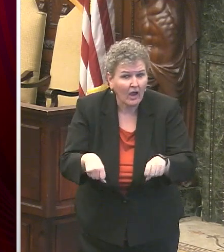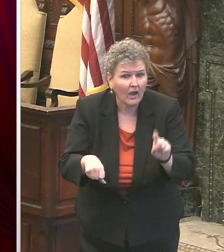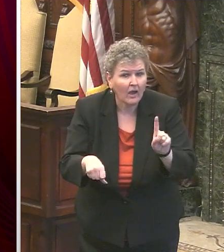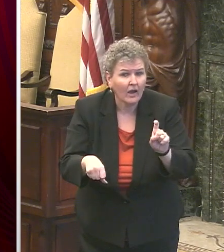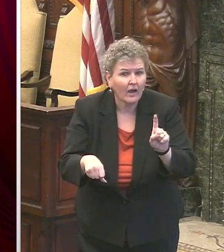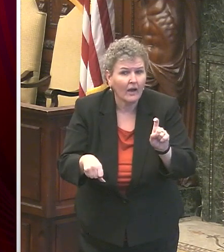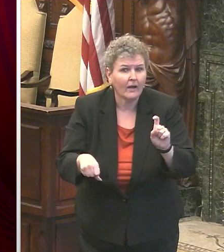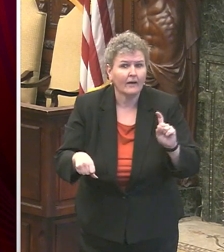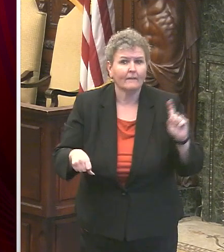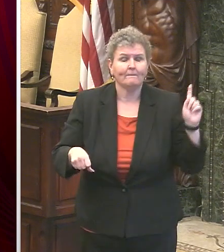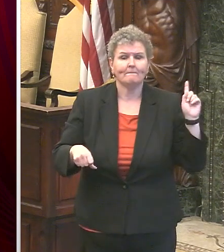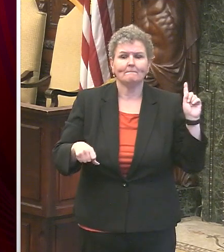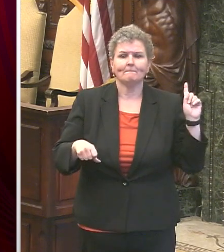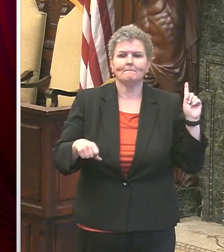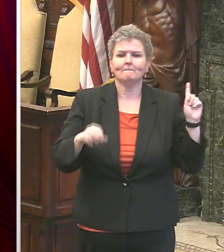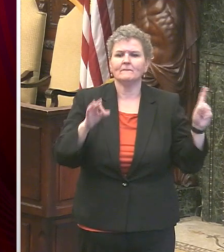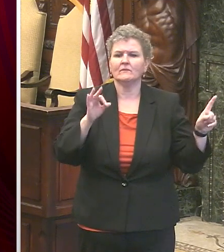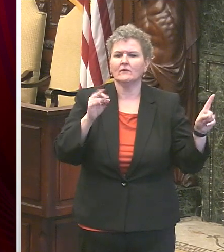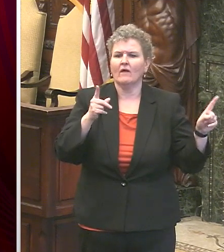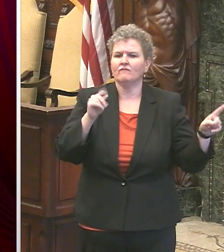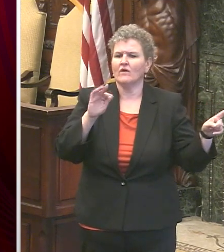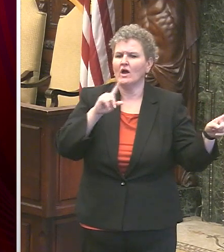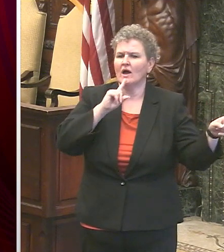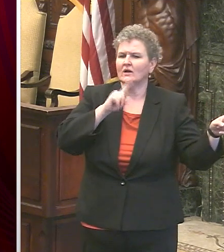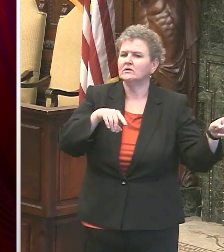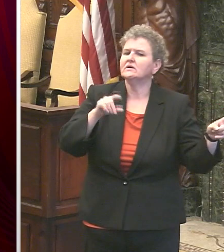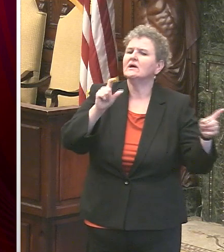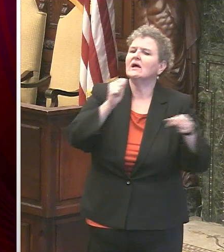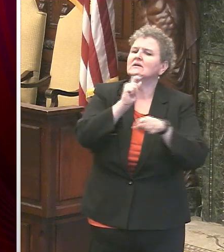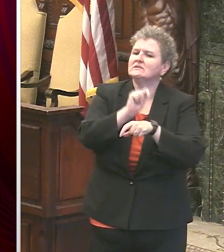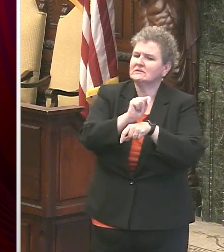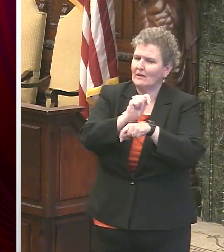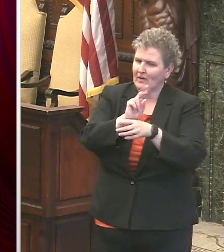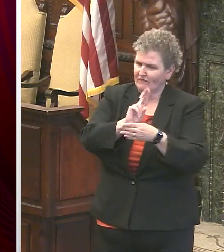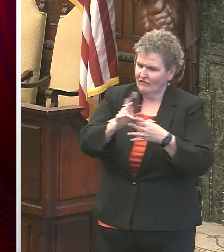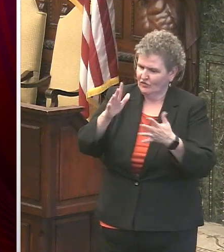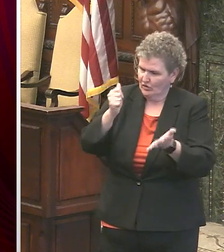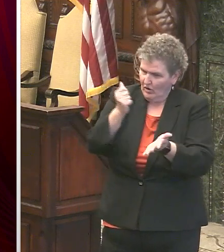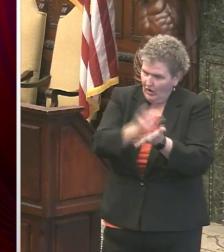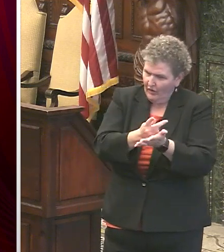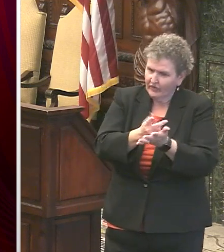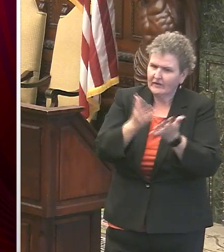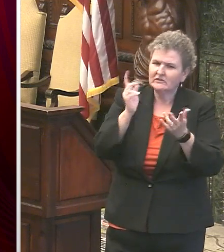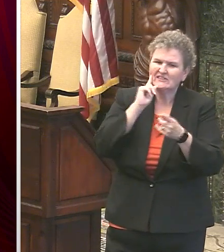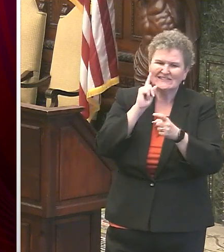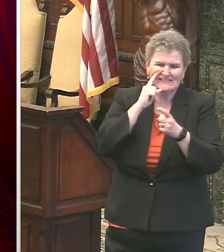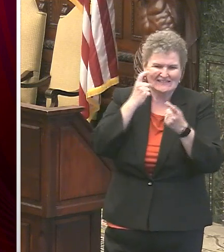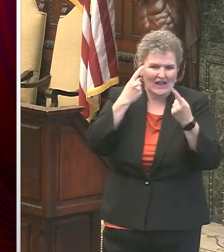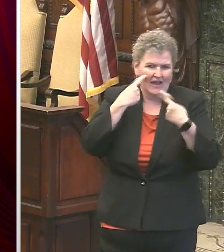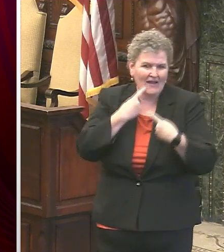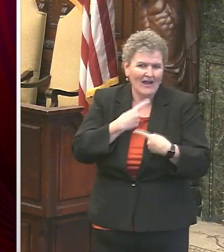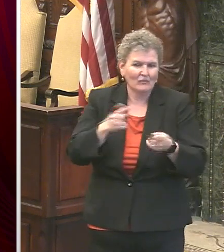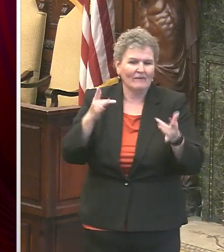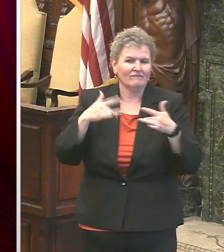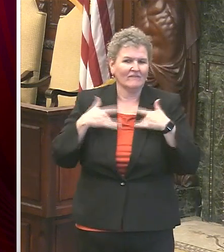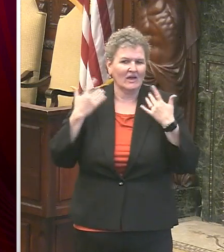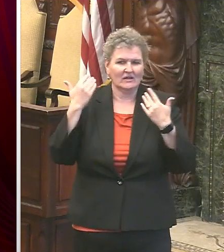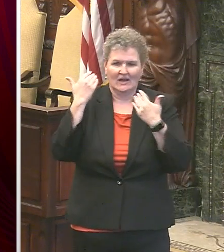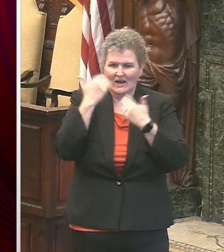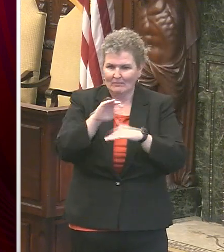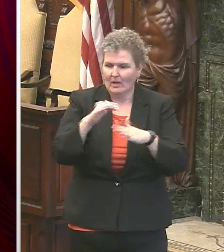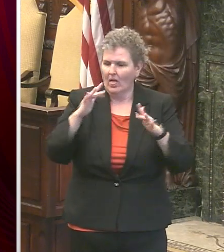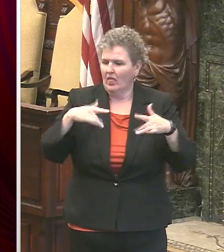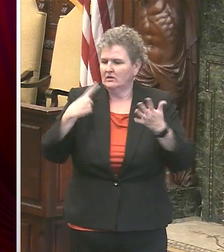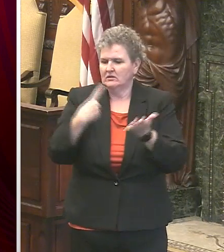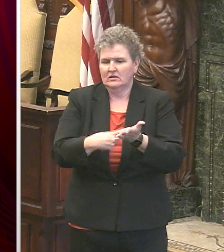city has been in touch with Temple. We have authorized them to use the stadium. We have just announced these event limits now. We have not had a discussion with them about the effect